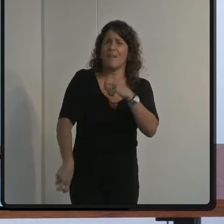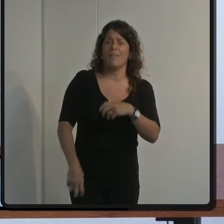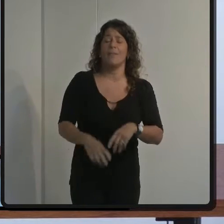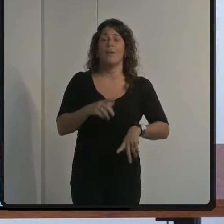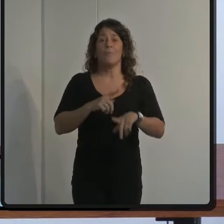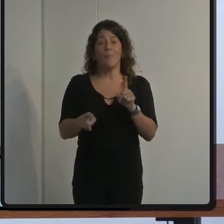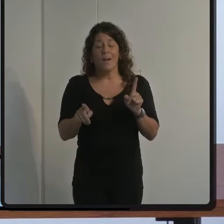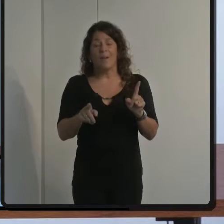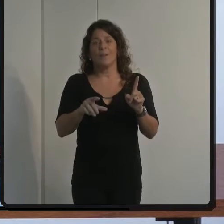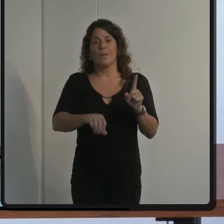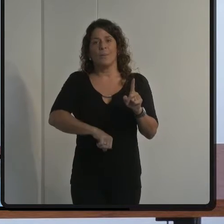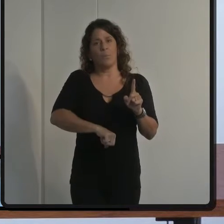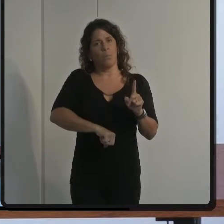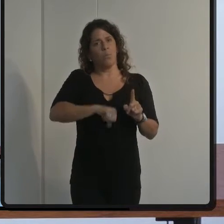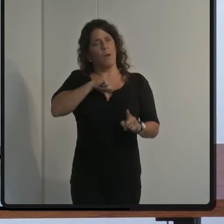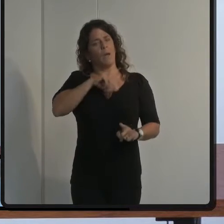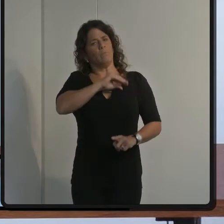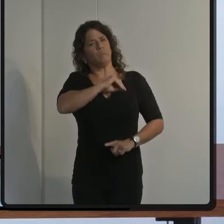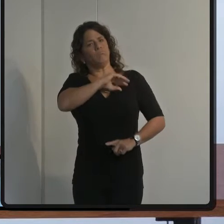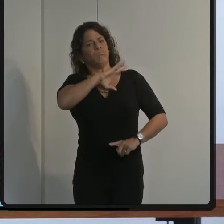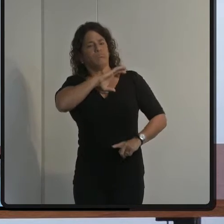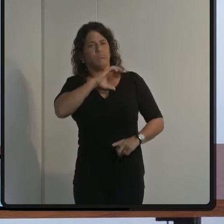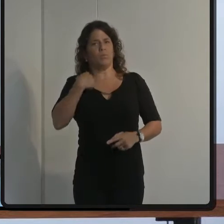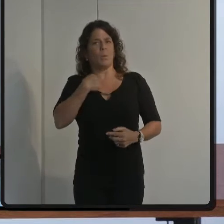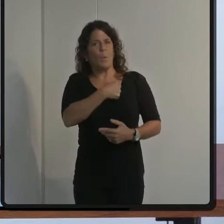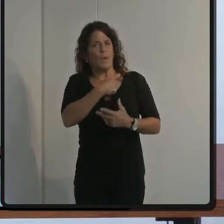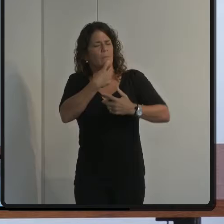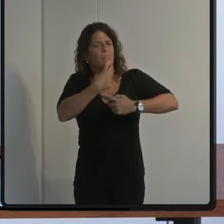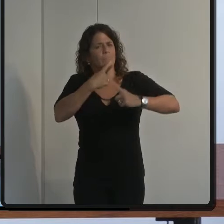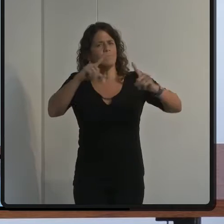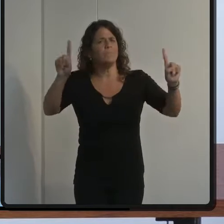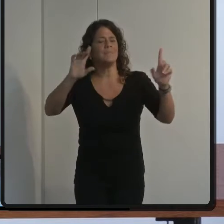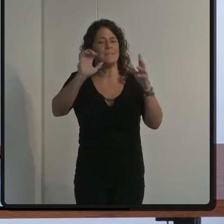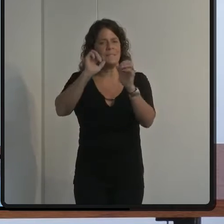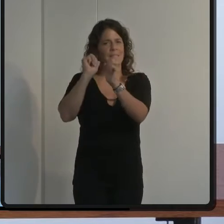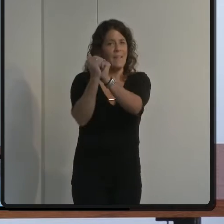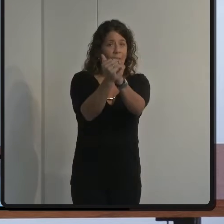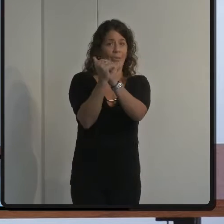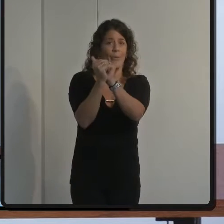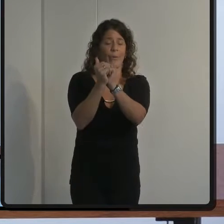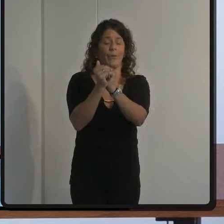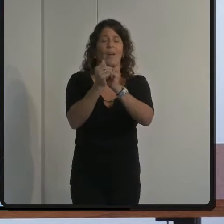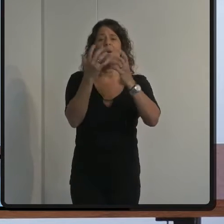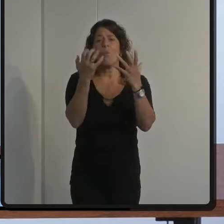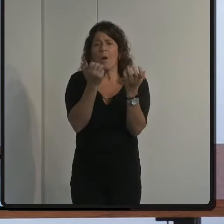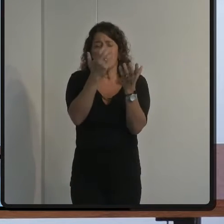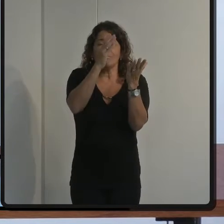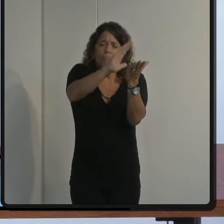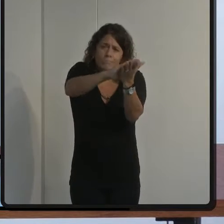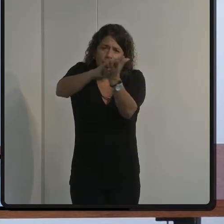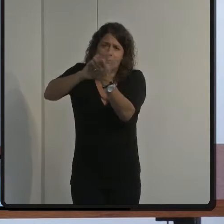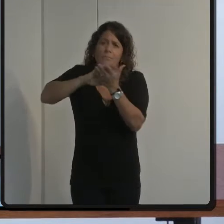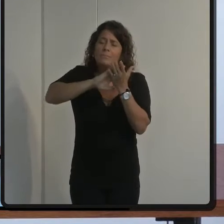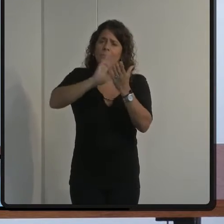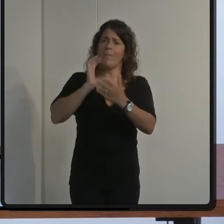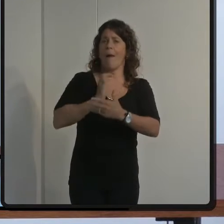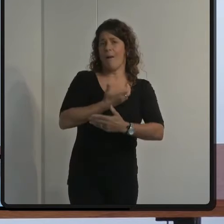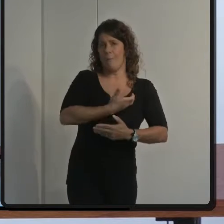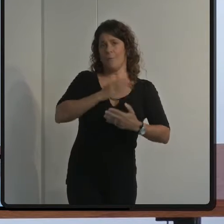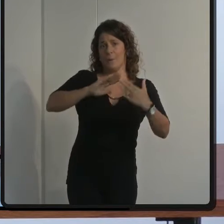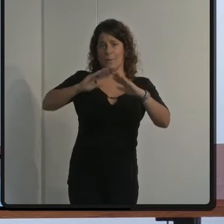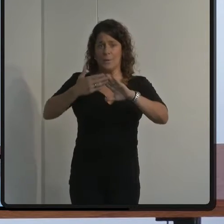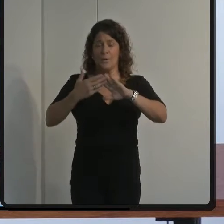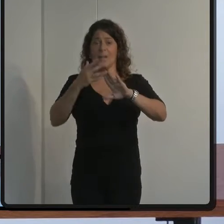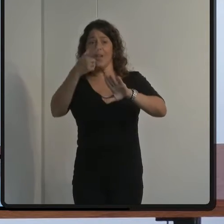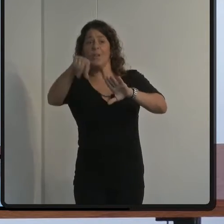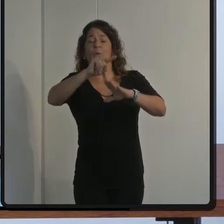very proud of what we are accomplishing together. I want to again commend every member of this extraordinary community who is taking